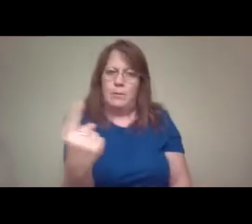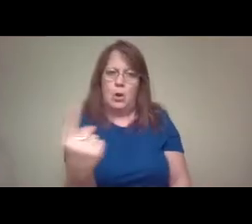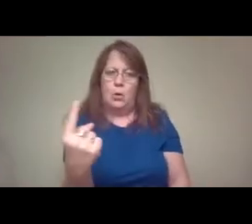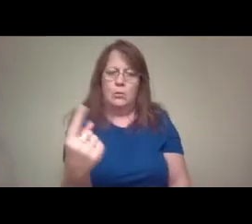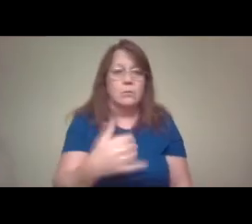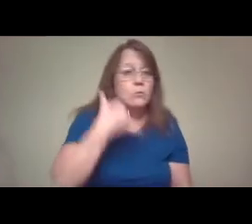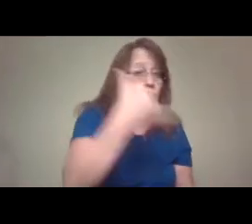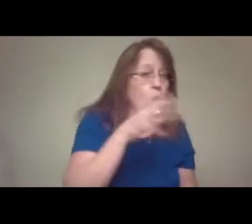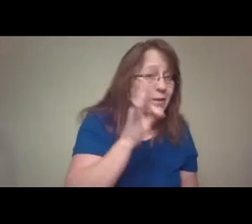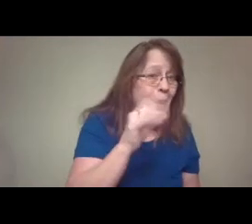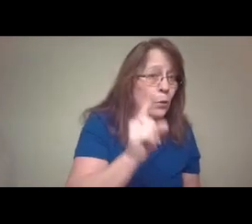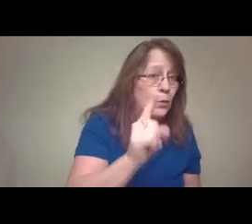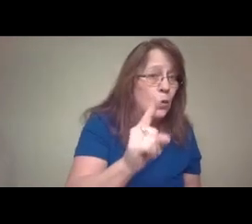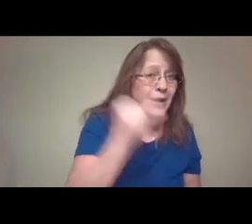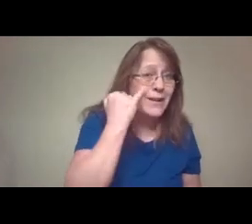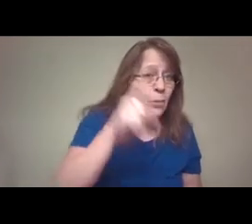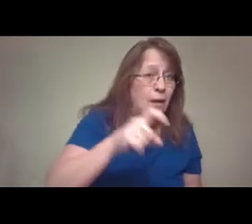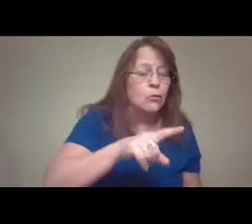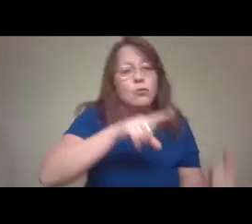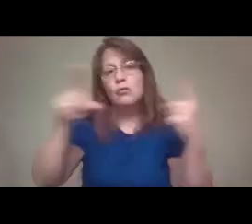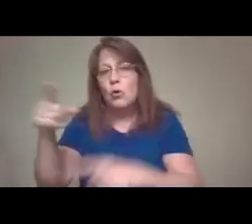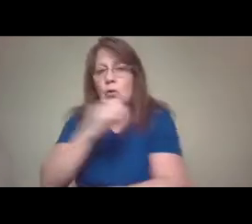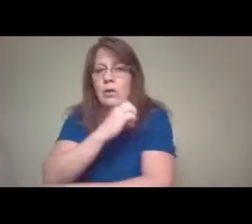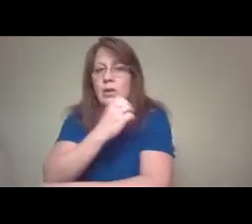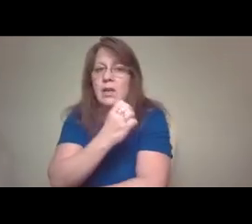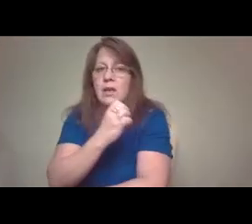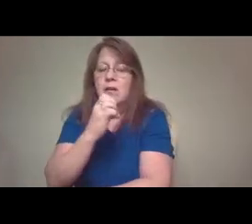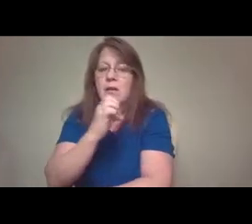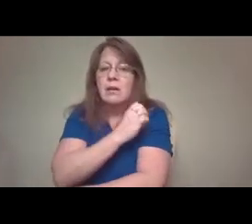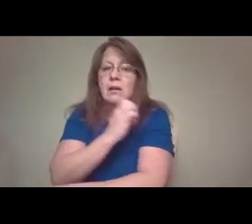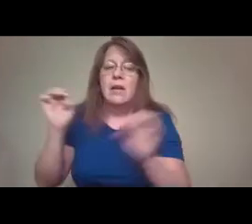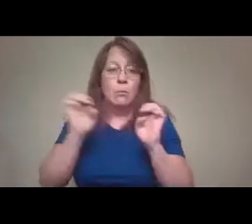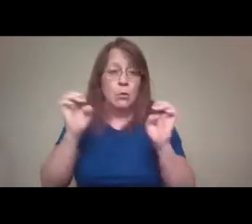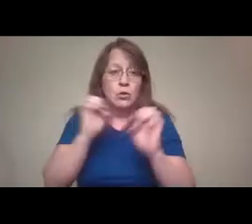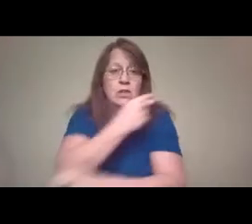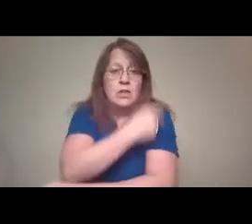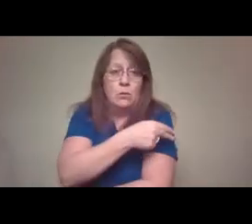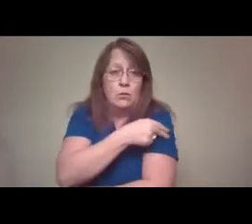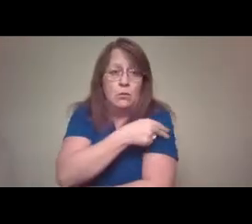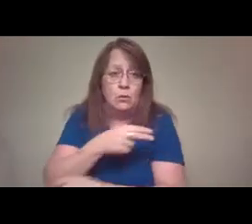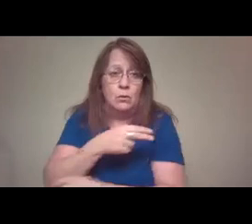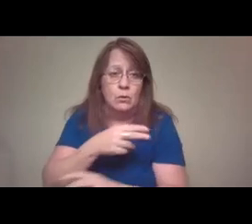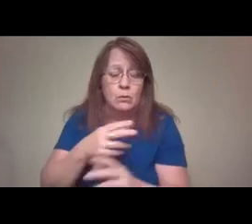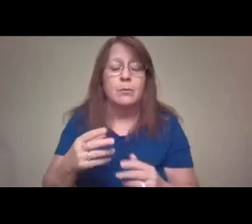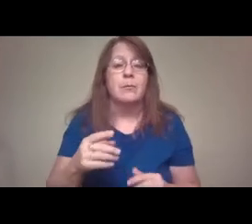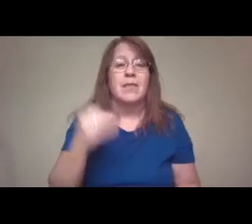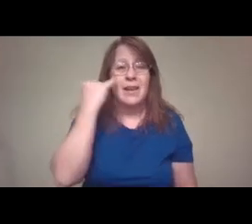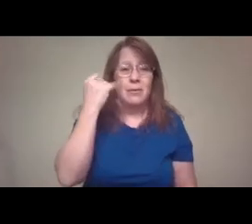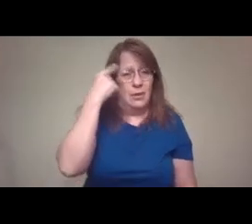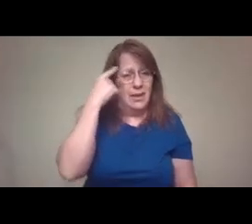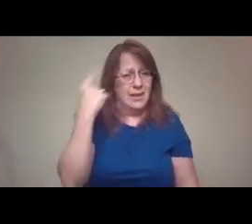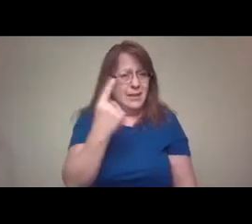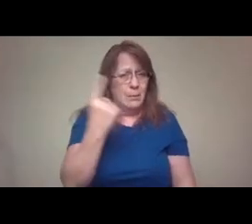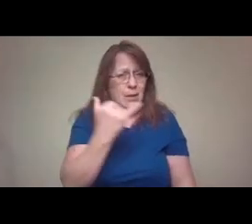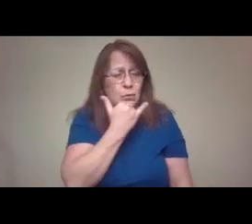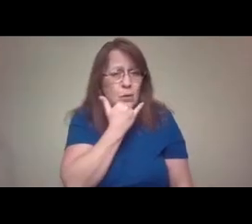to. We all have our ups and downs, but sometimes it's more than that. If you think something's wrong, the only way to find out is to